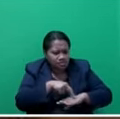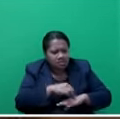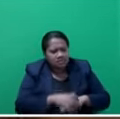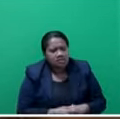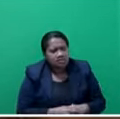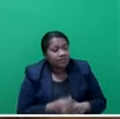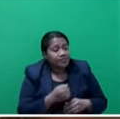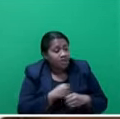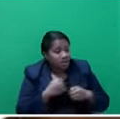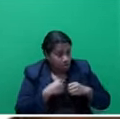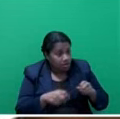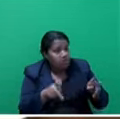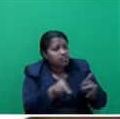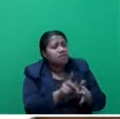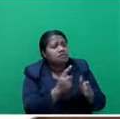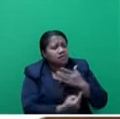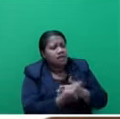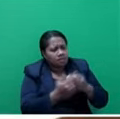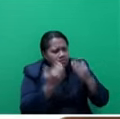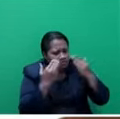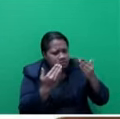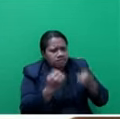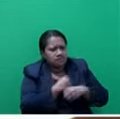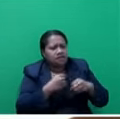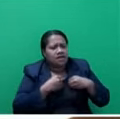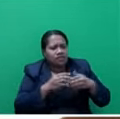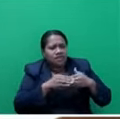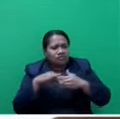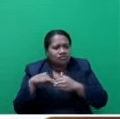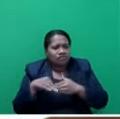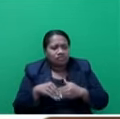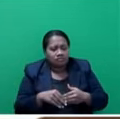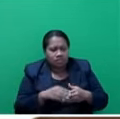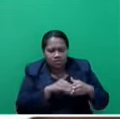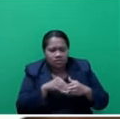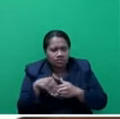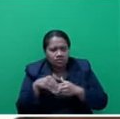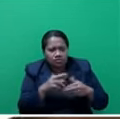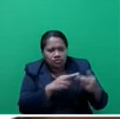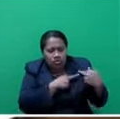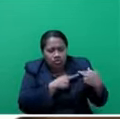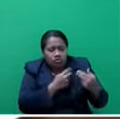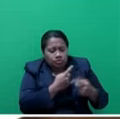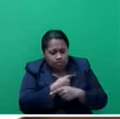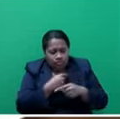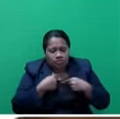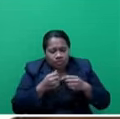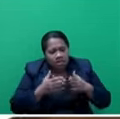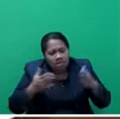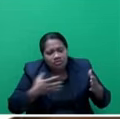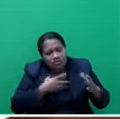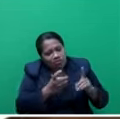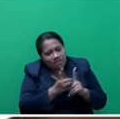regional partners often acknowledge our leadership role, which stems from the fact that we are large and more developed than most